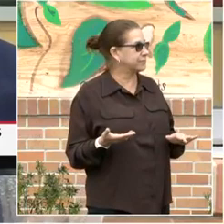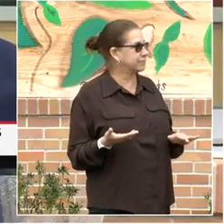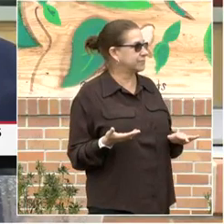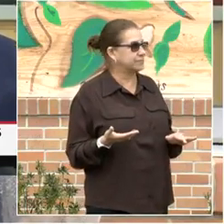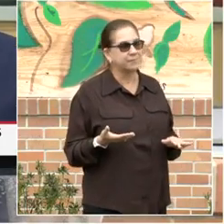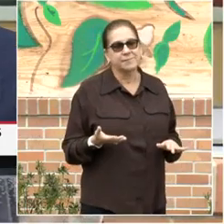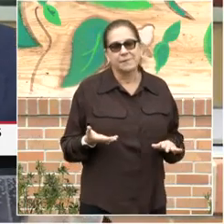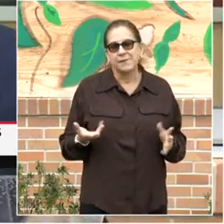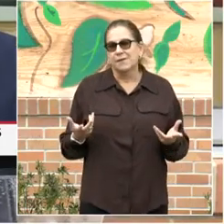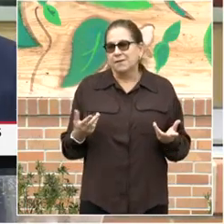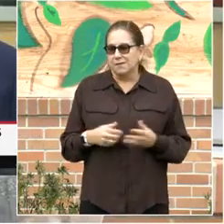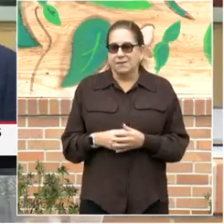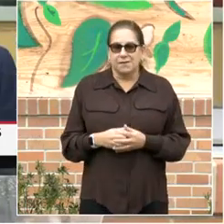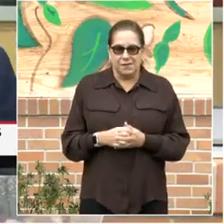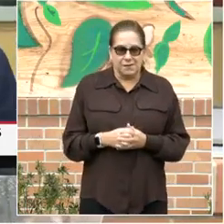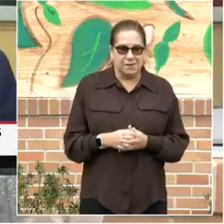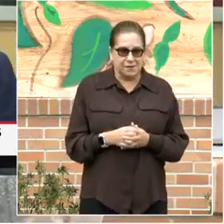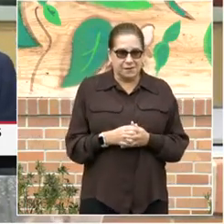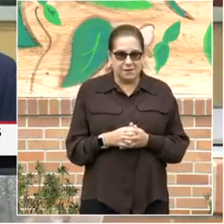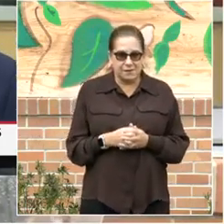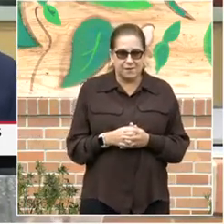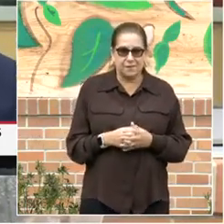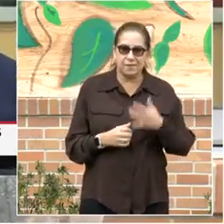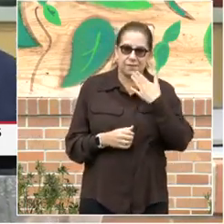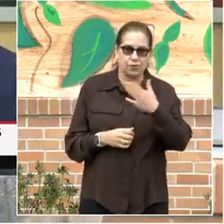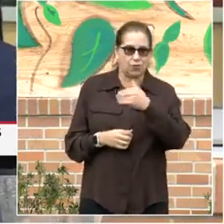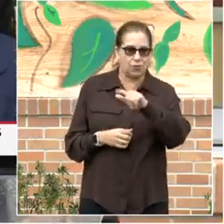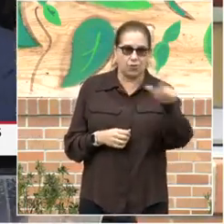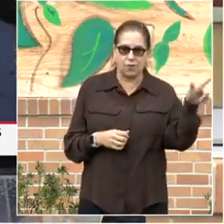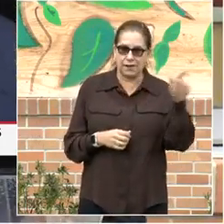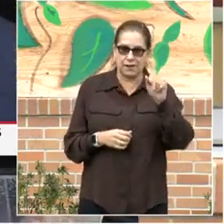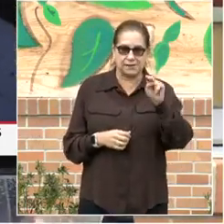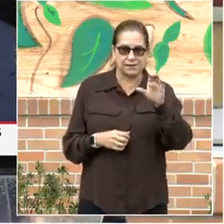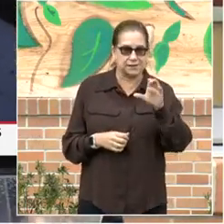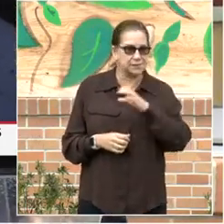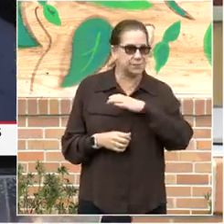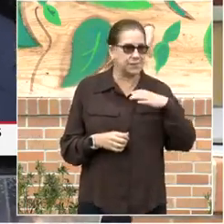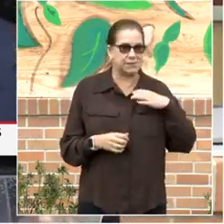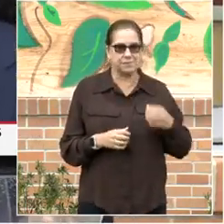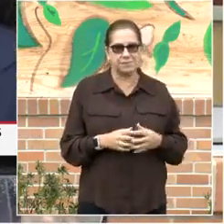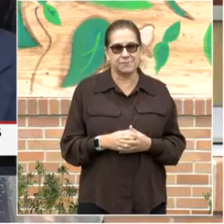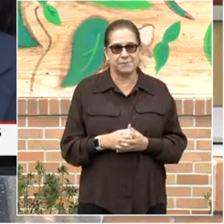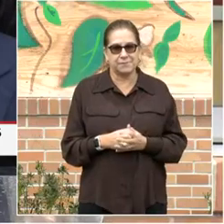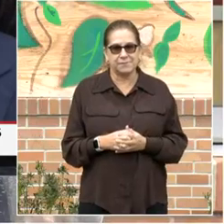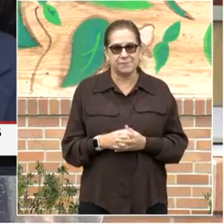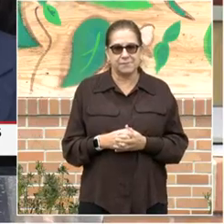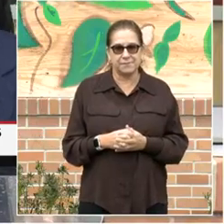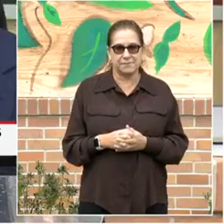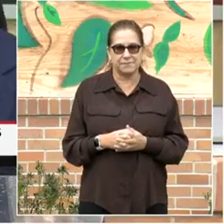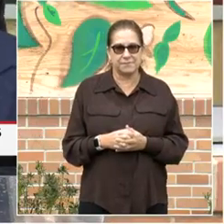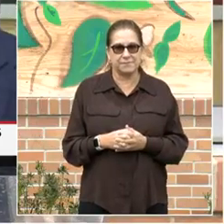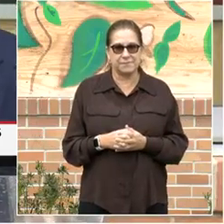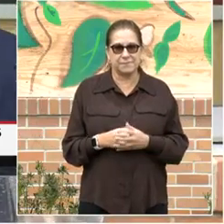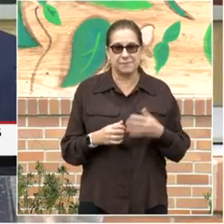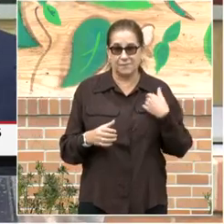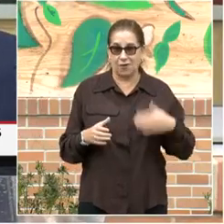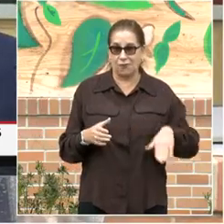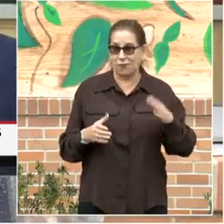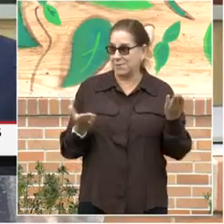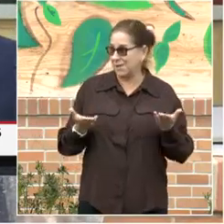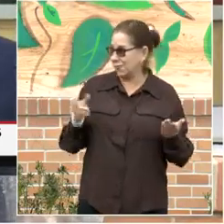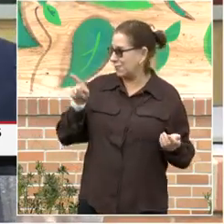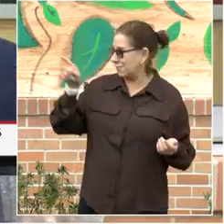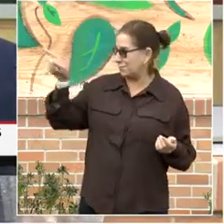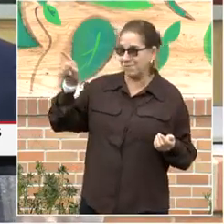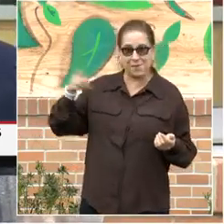Bunn, William Lockers, and the ANCs. And so this takes me down memory lane. I grew up right here in this community. I remember when we